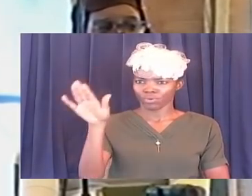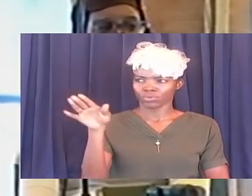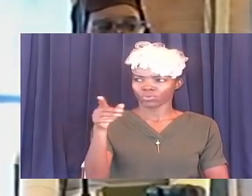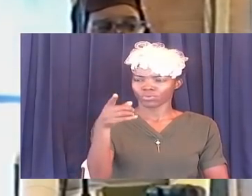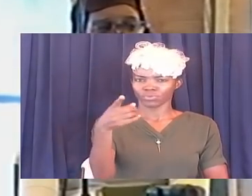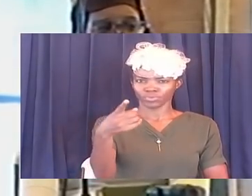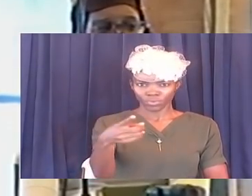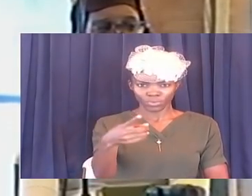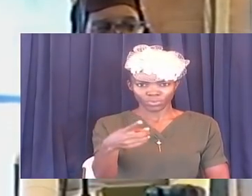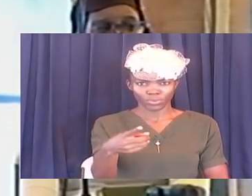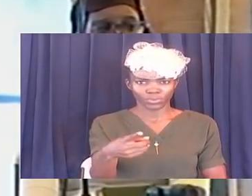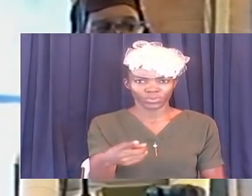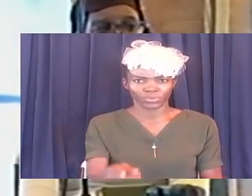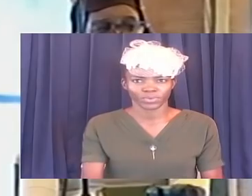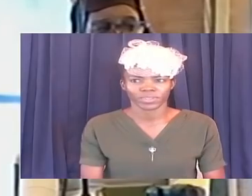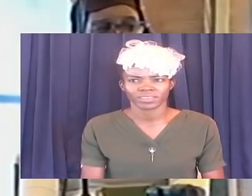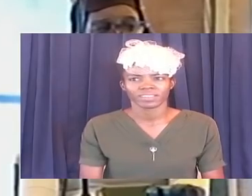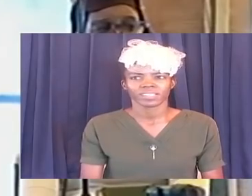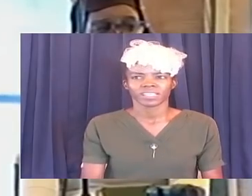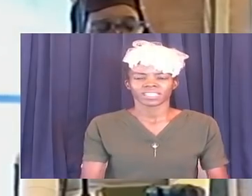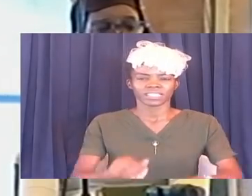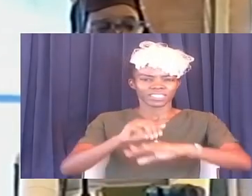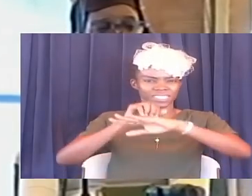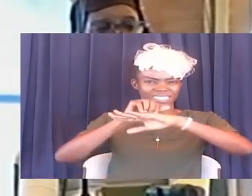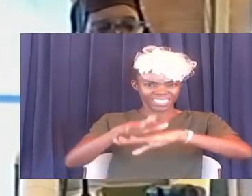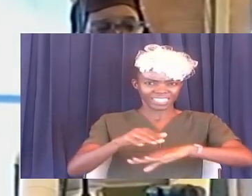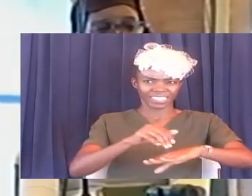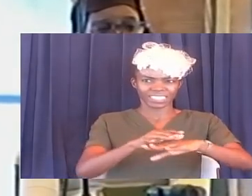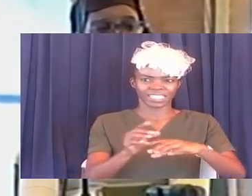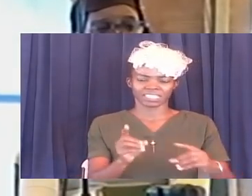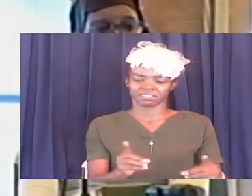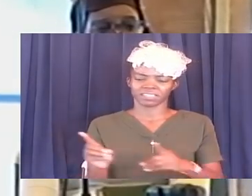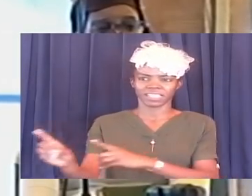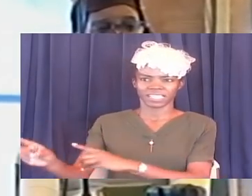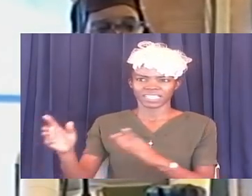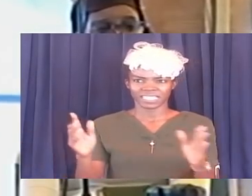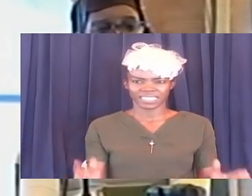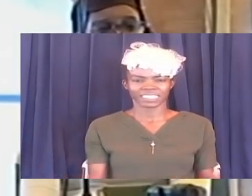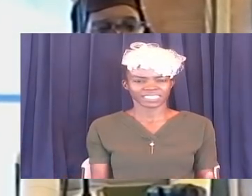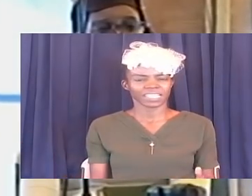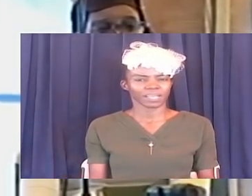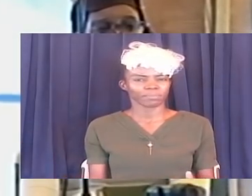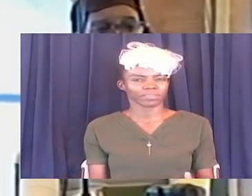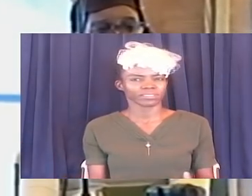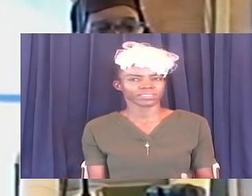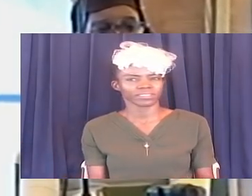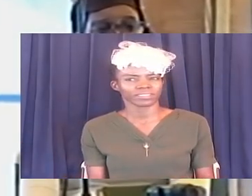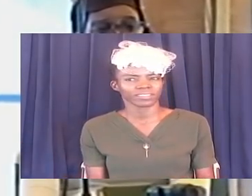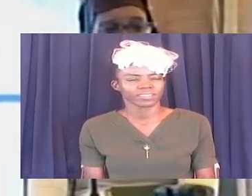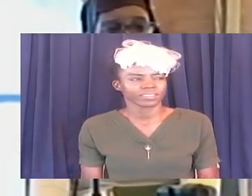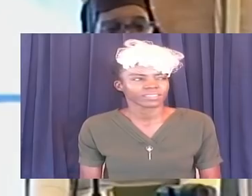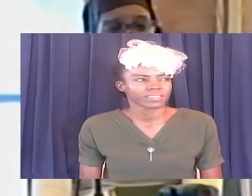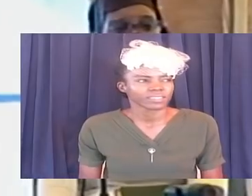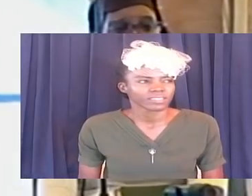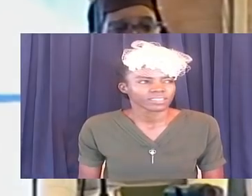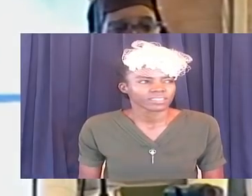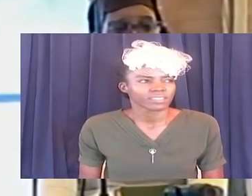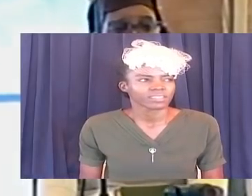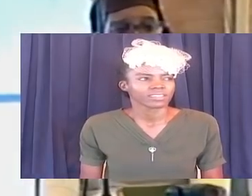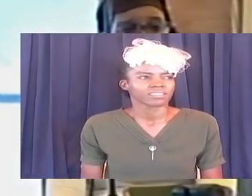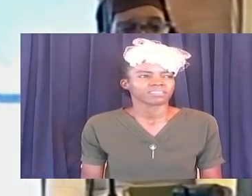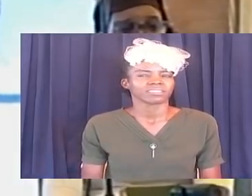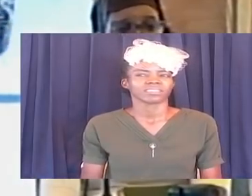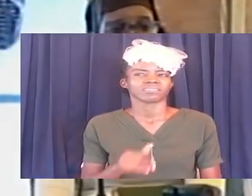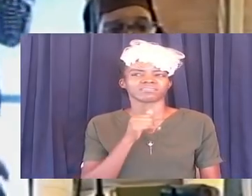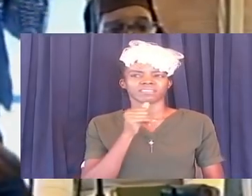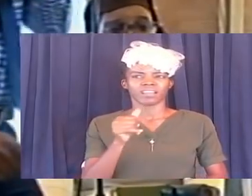Remember when he sent out the disciples and they said, Lord, the spirit they obey us. He said, no, rejoice